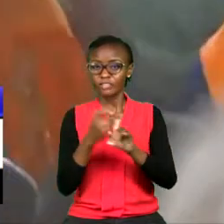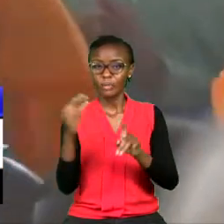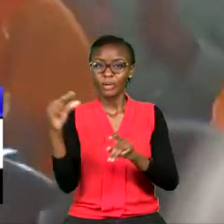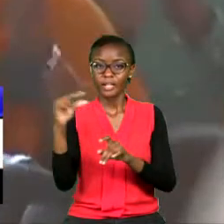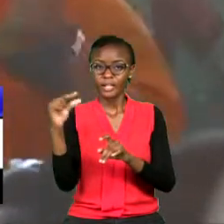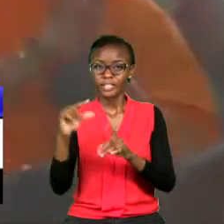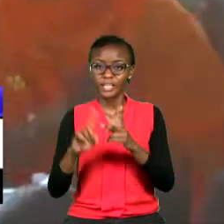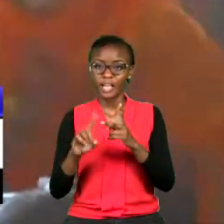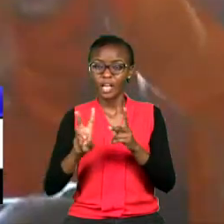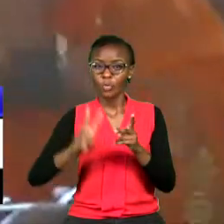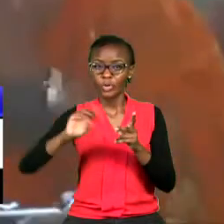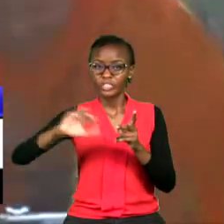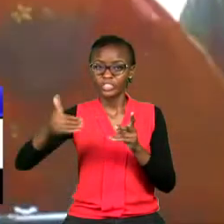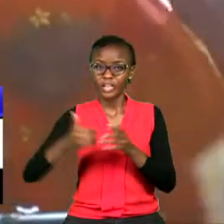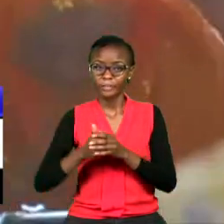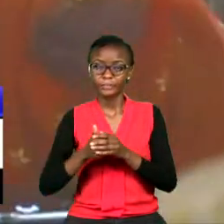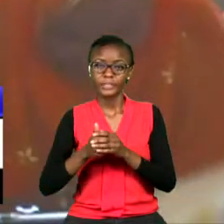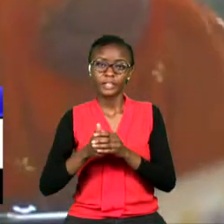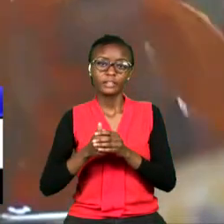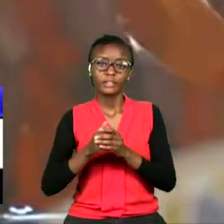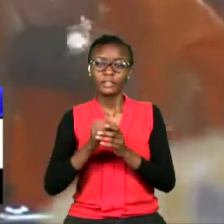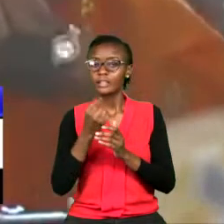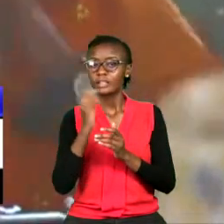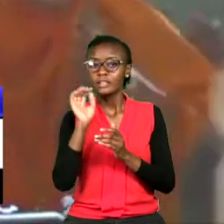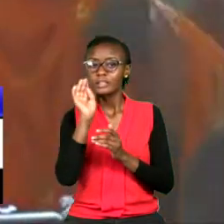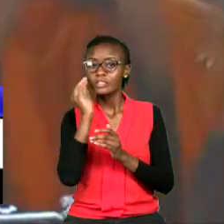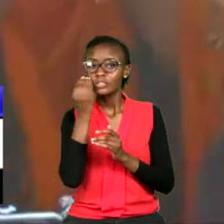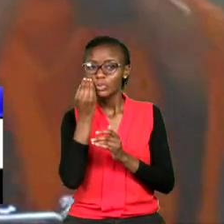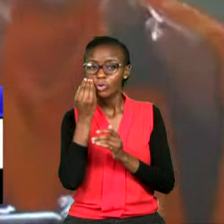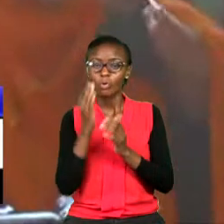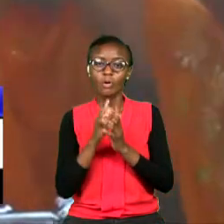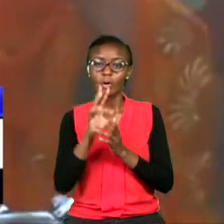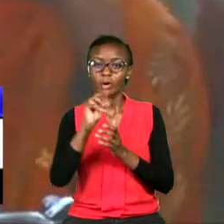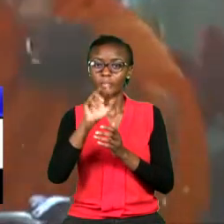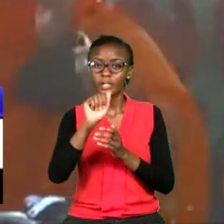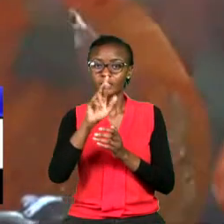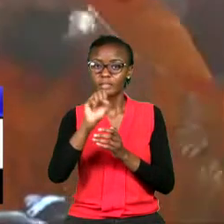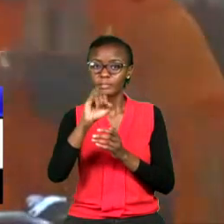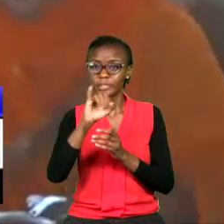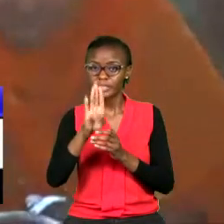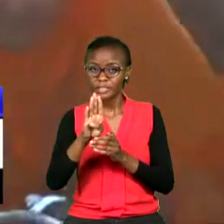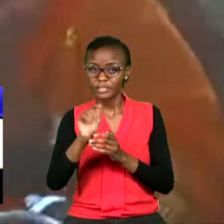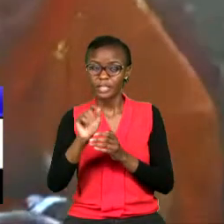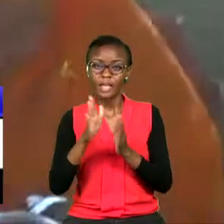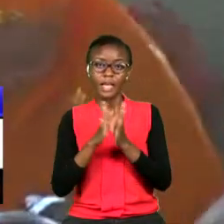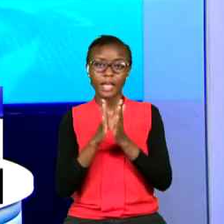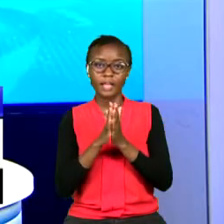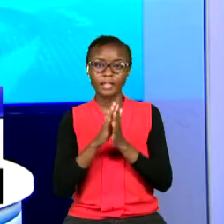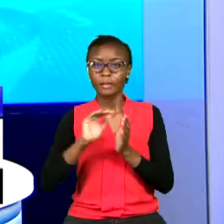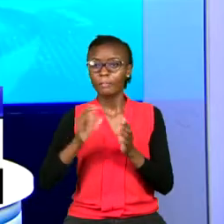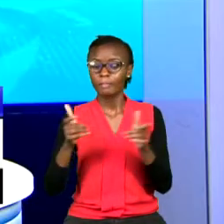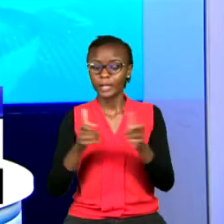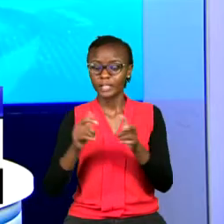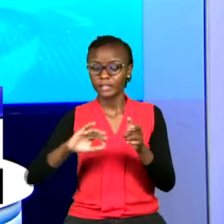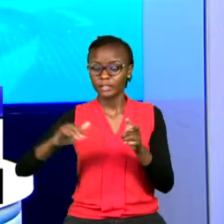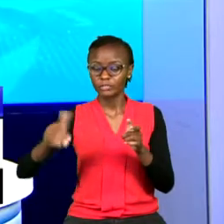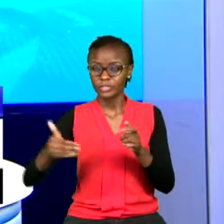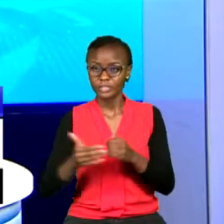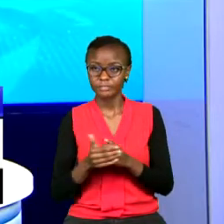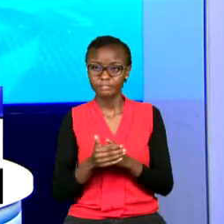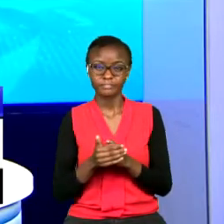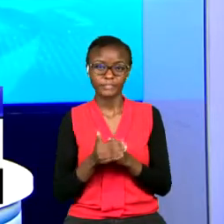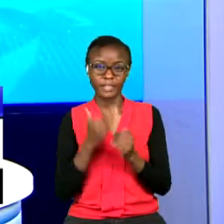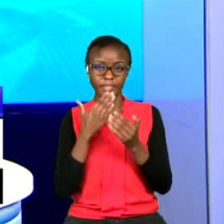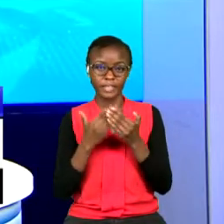Wajir, Isiolo Marsabit and Mandera. Joel Chacha, Switch TV, Nairobi. Joel Chacha, thank